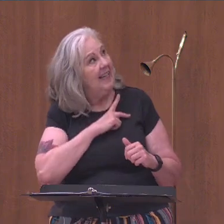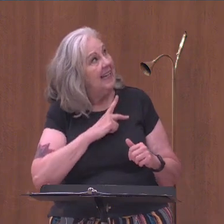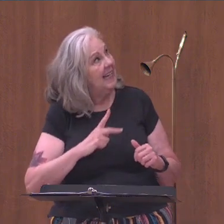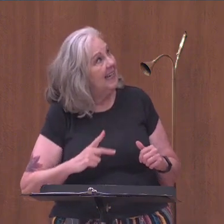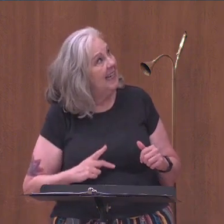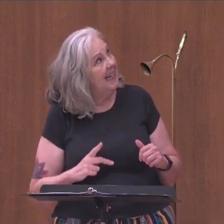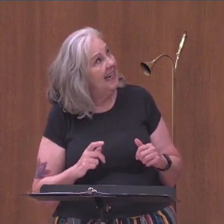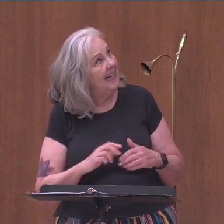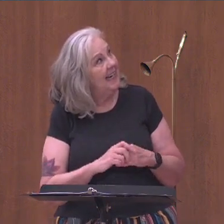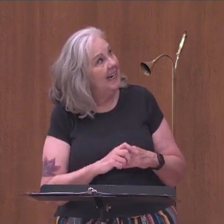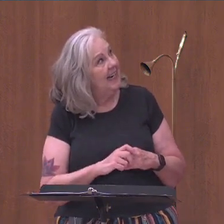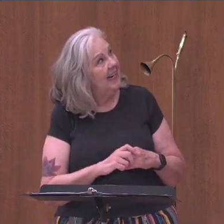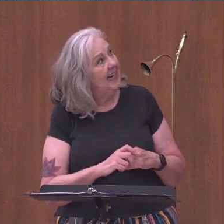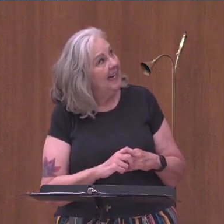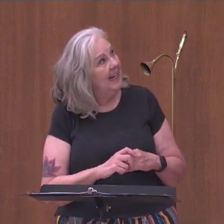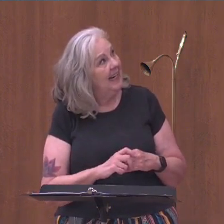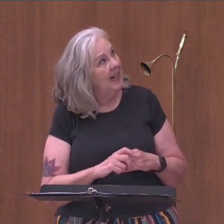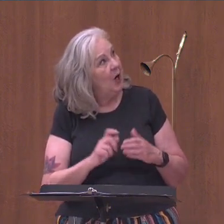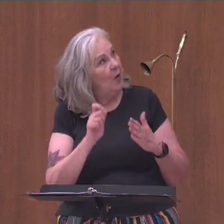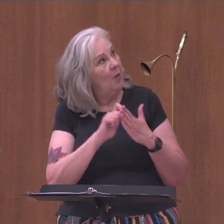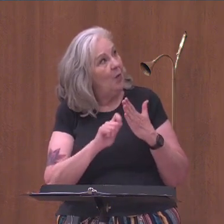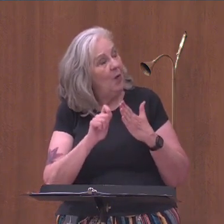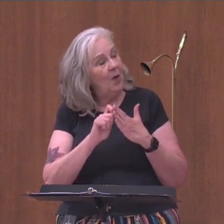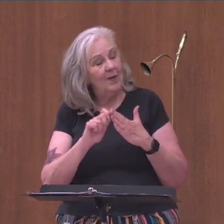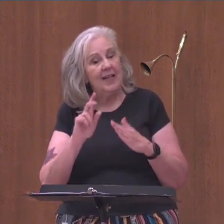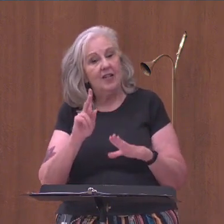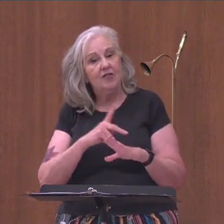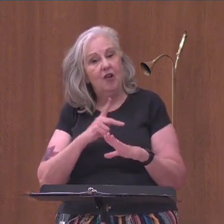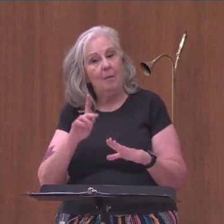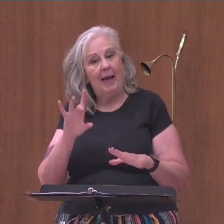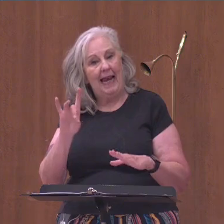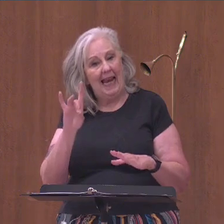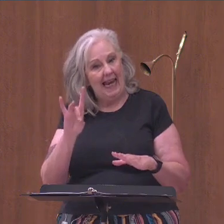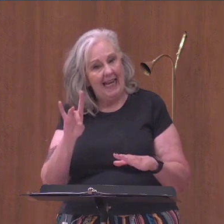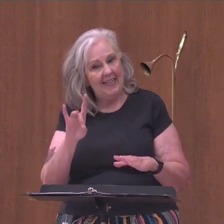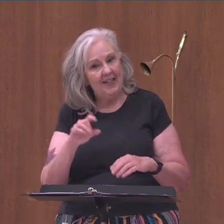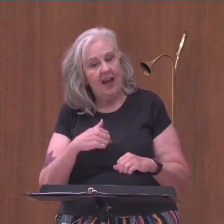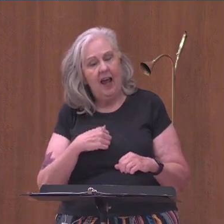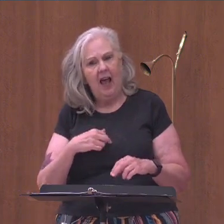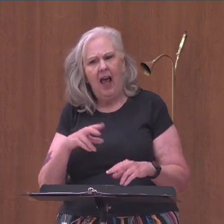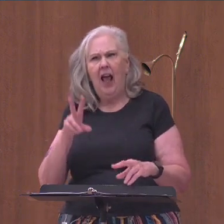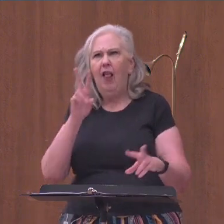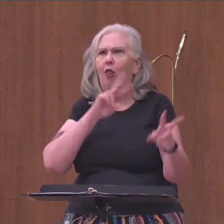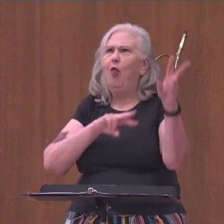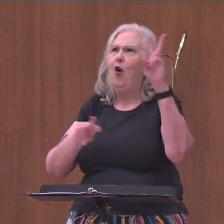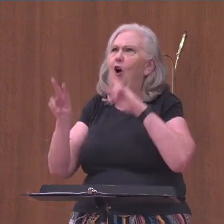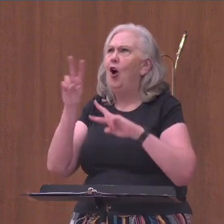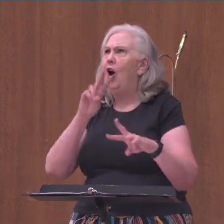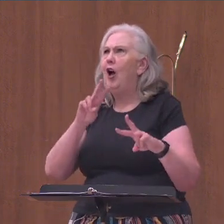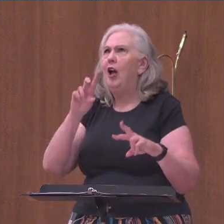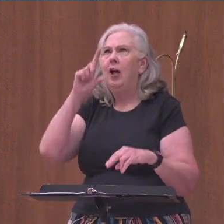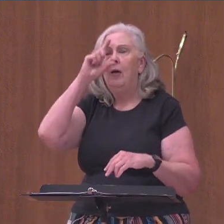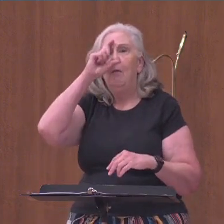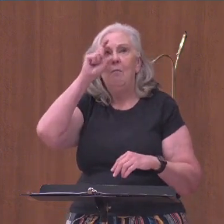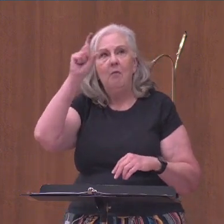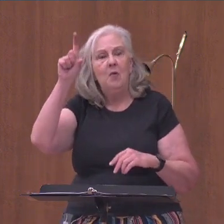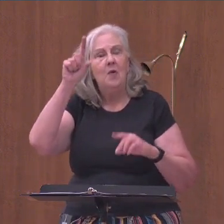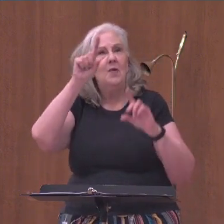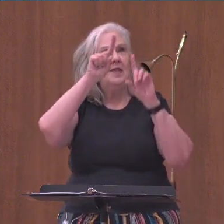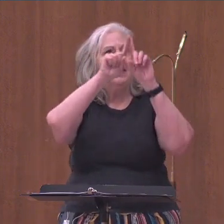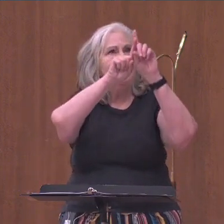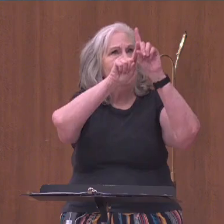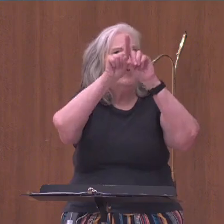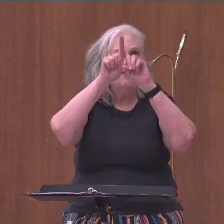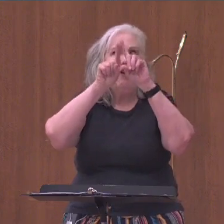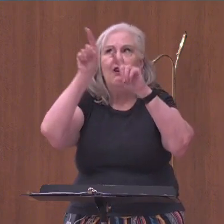sky in wonder when he wrote Psalm 8. When I look at the heavens, the moon and stars you have